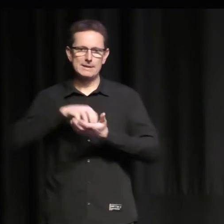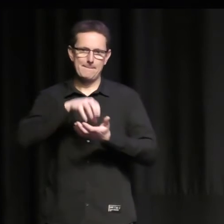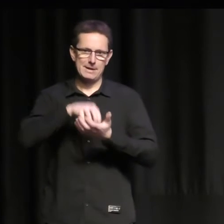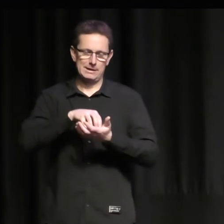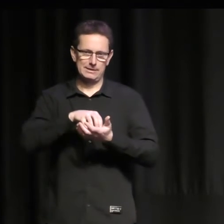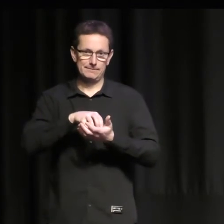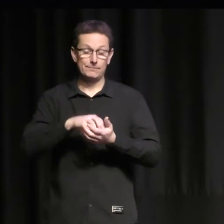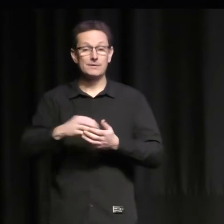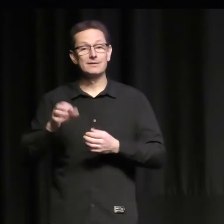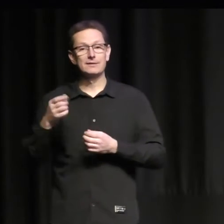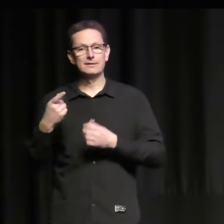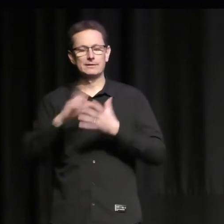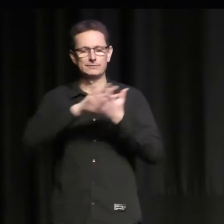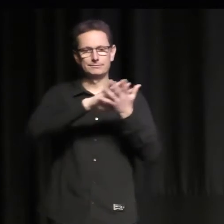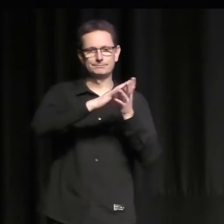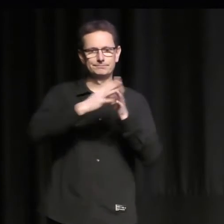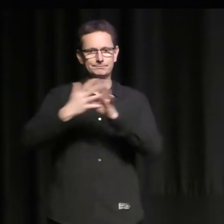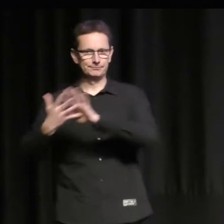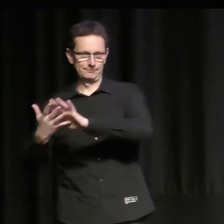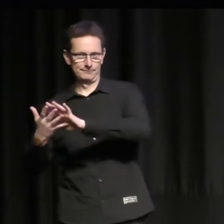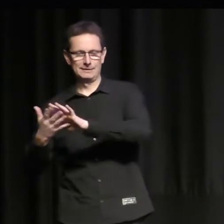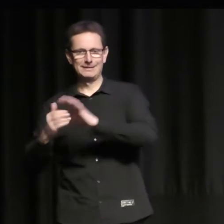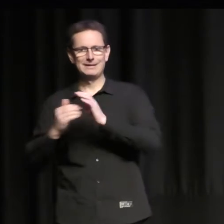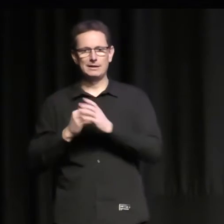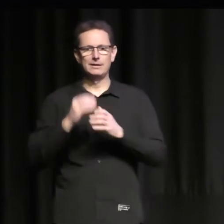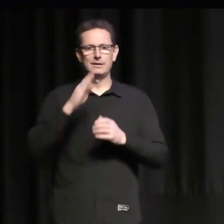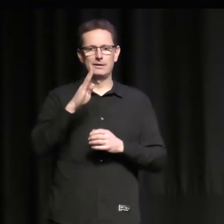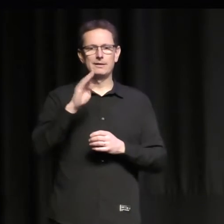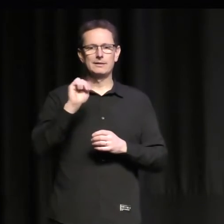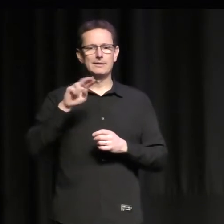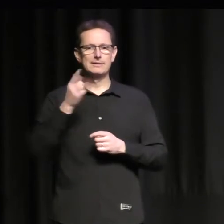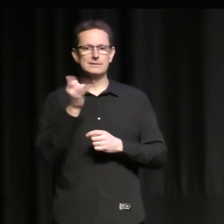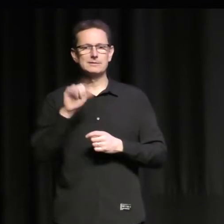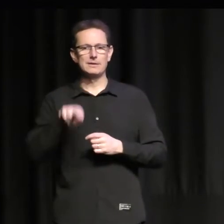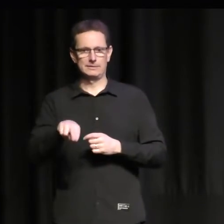This conversion into denizens